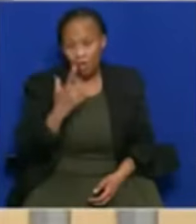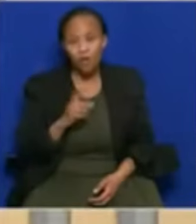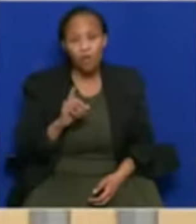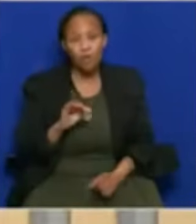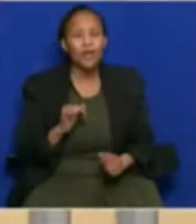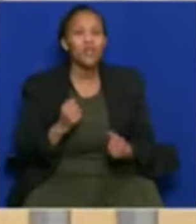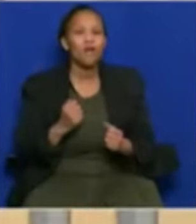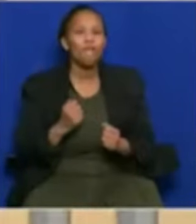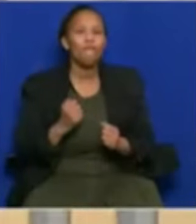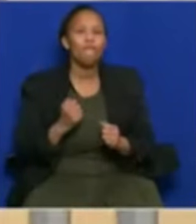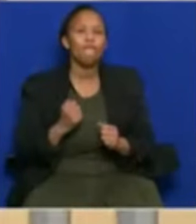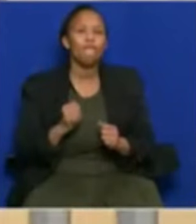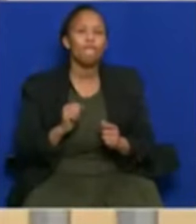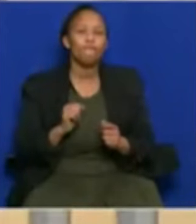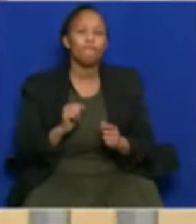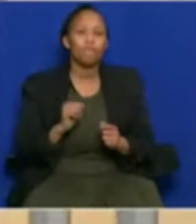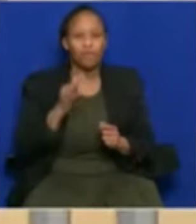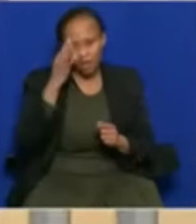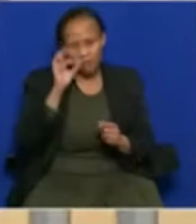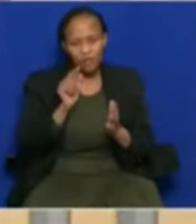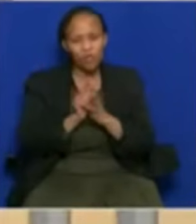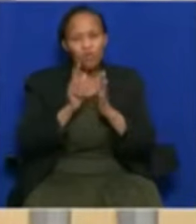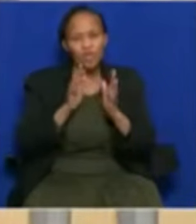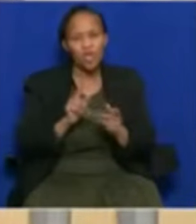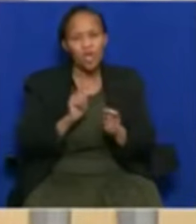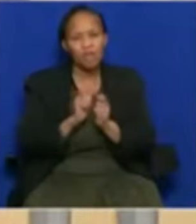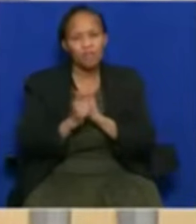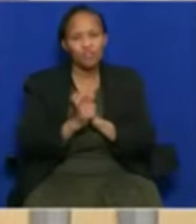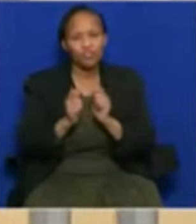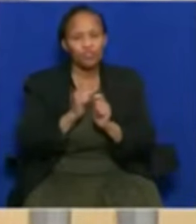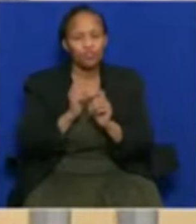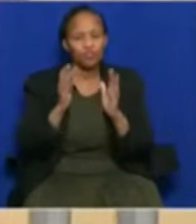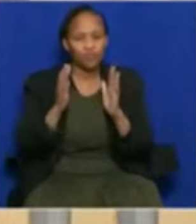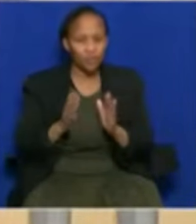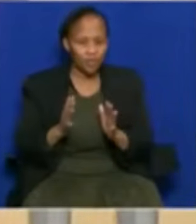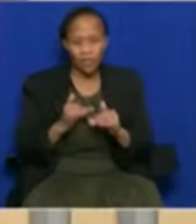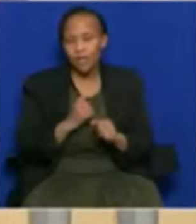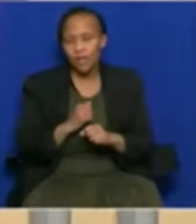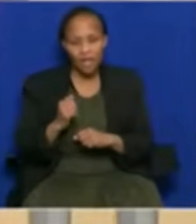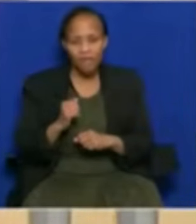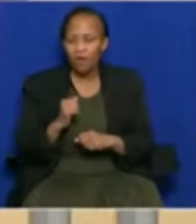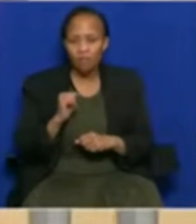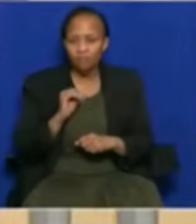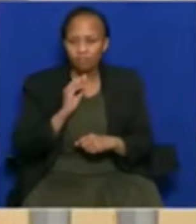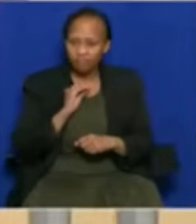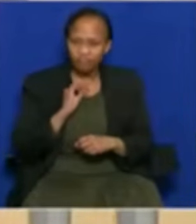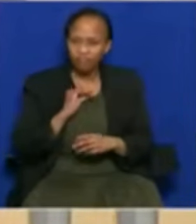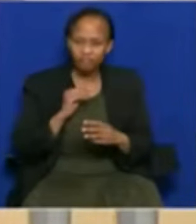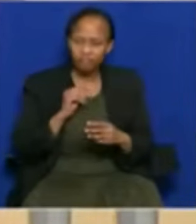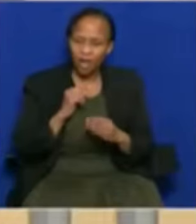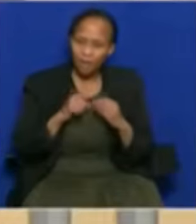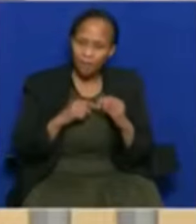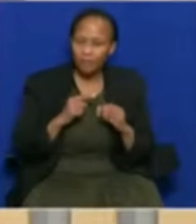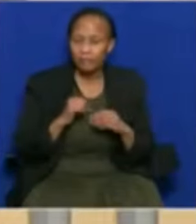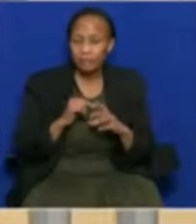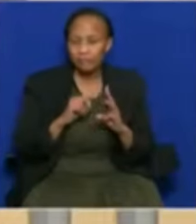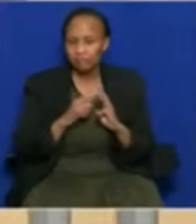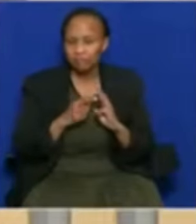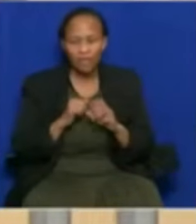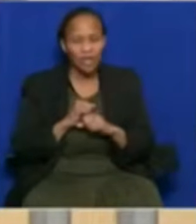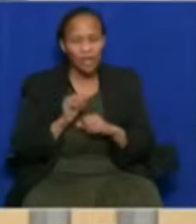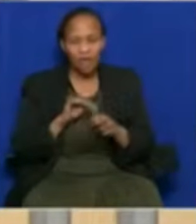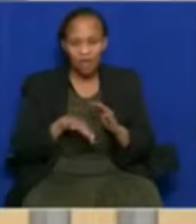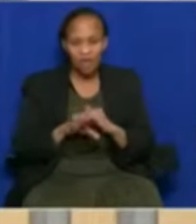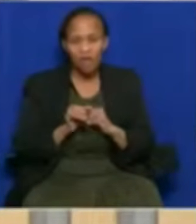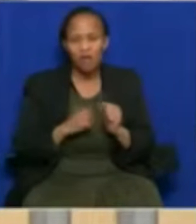didn't speak anything about not going to the office, and that is what I heard,